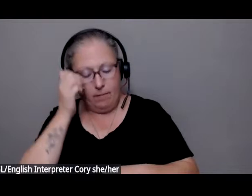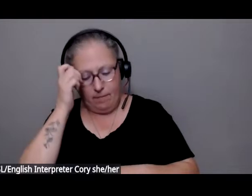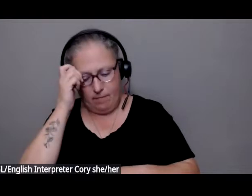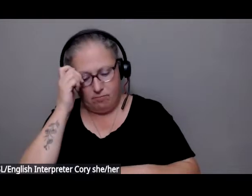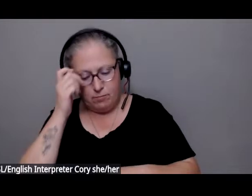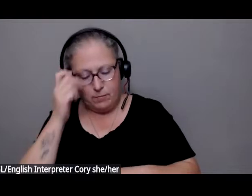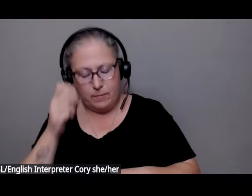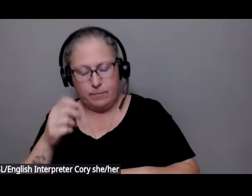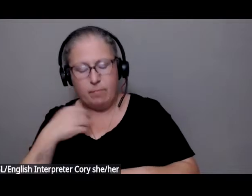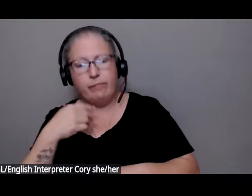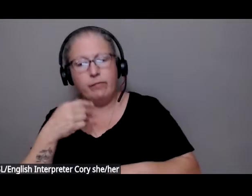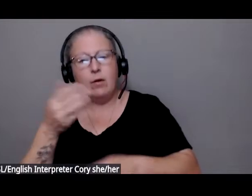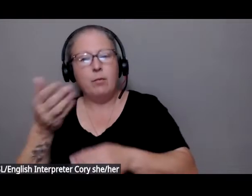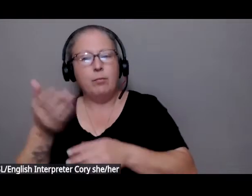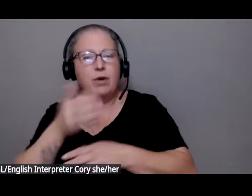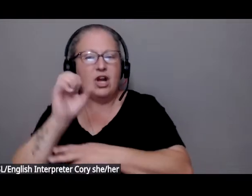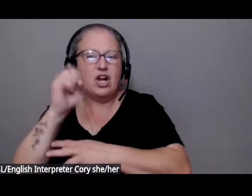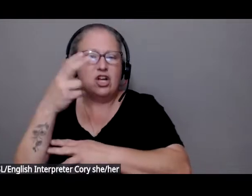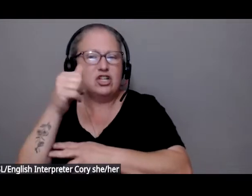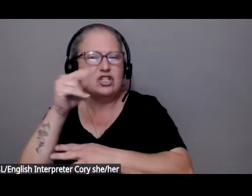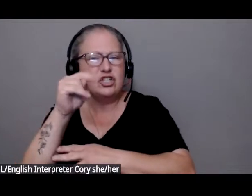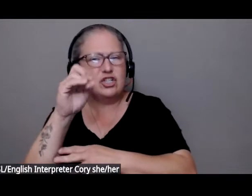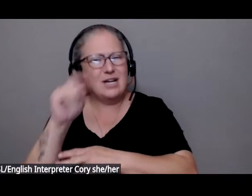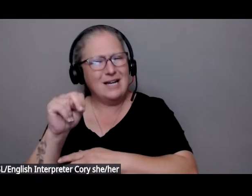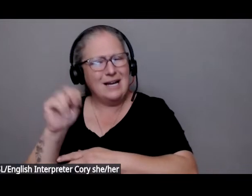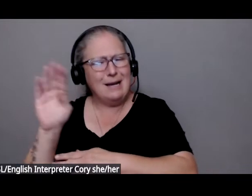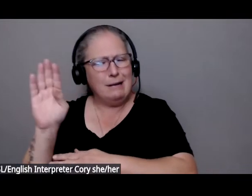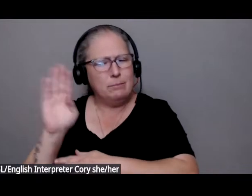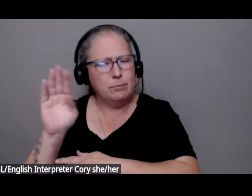I'll be promoting Shannon Boone.